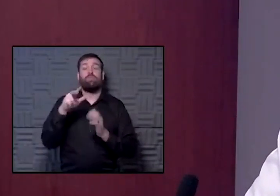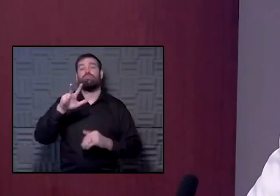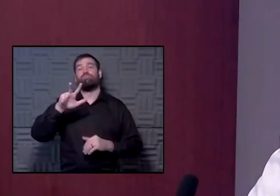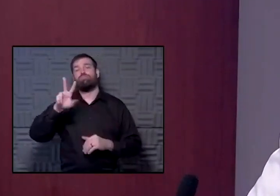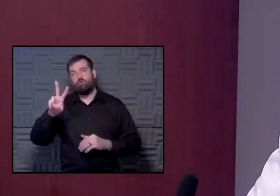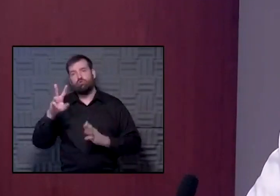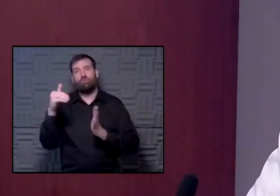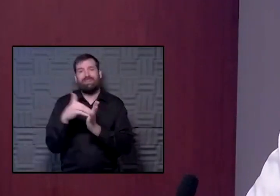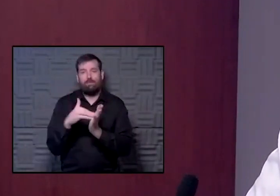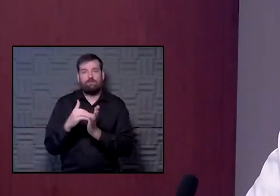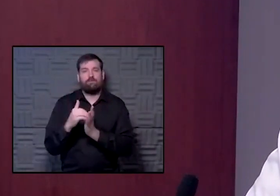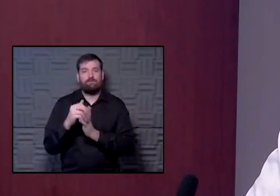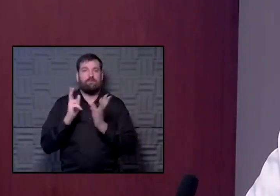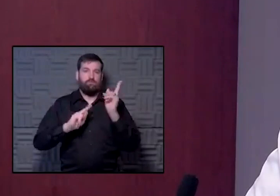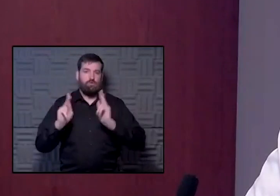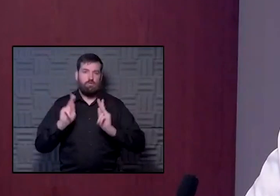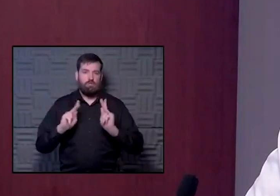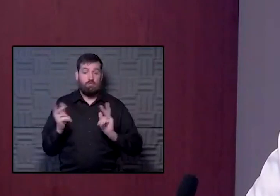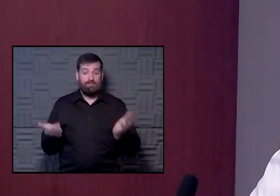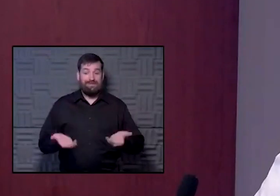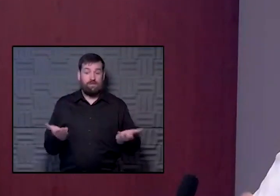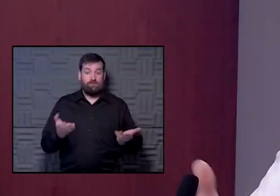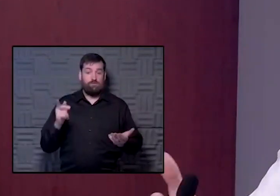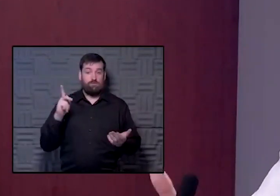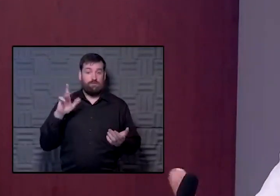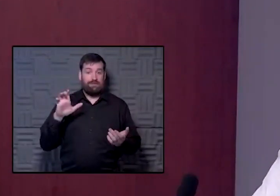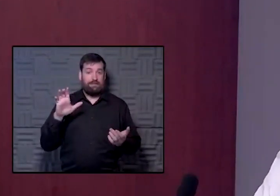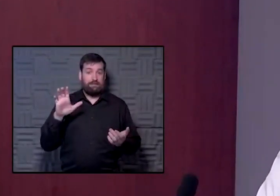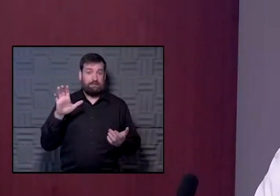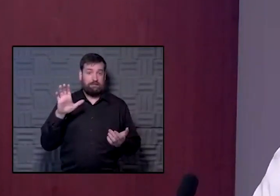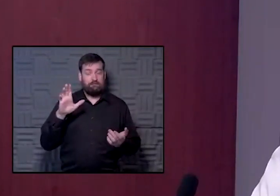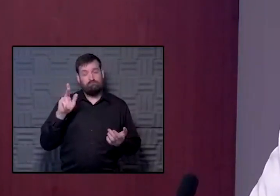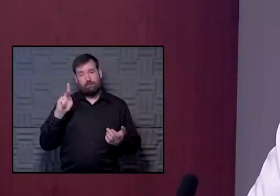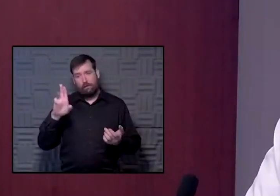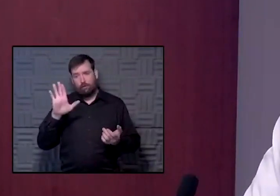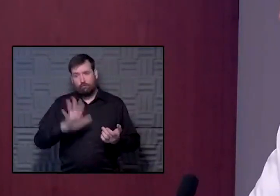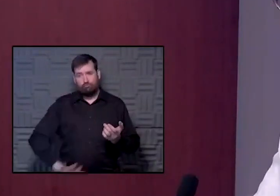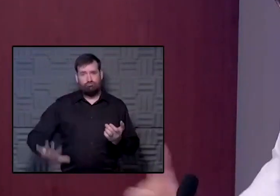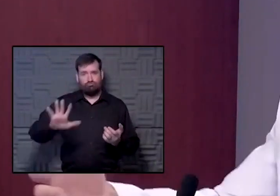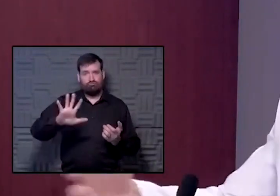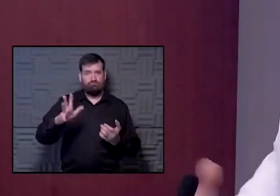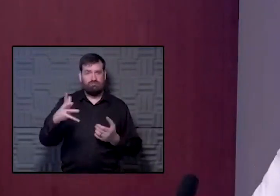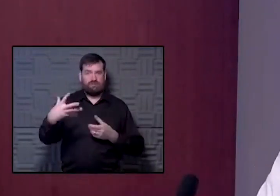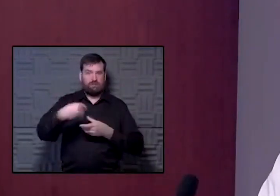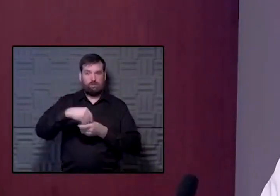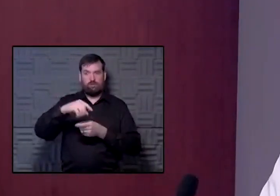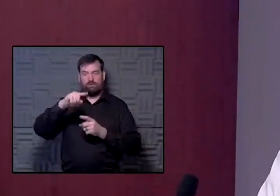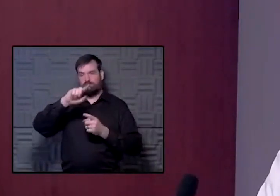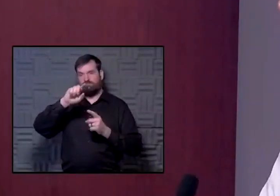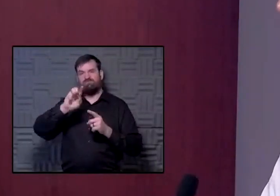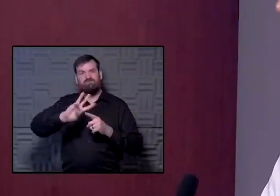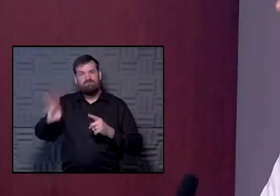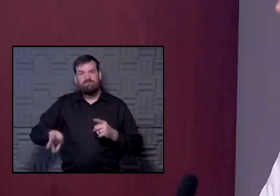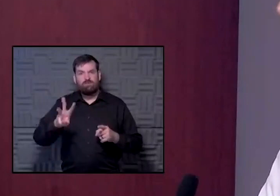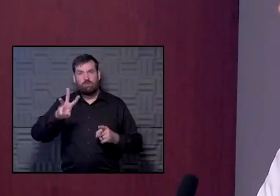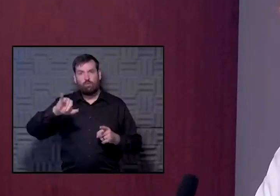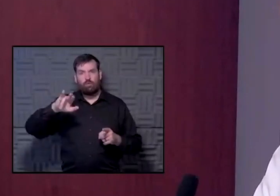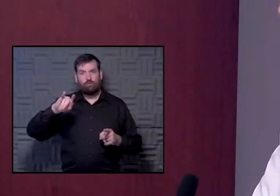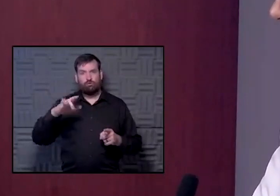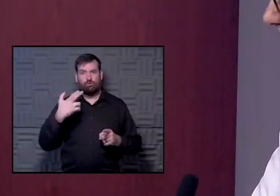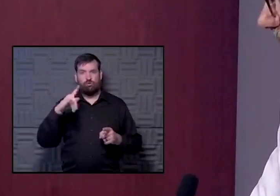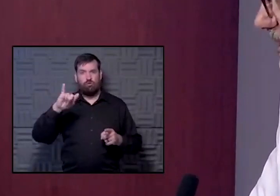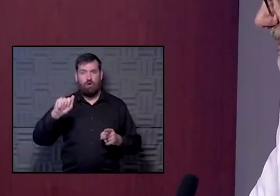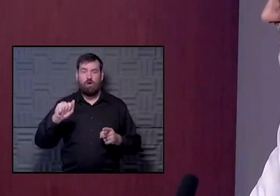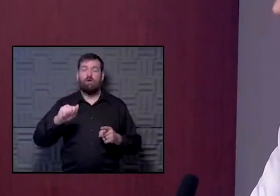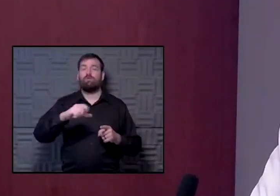that. Here in the Kansas City and the KU region, including all the way down to Wichita, we enrolled